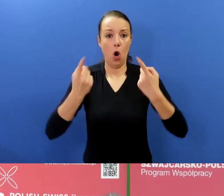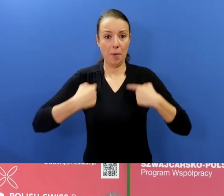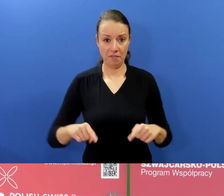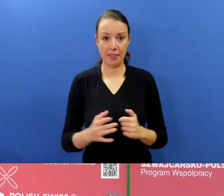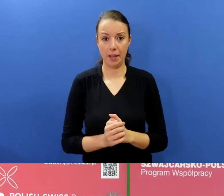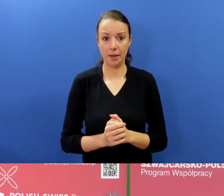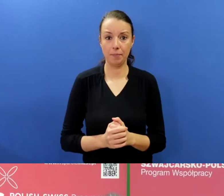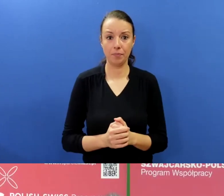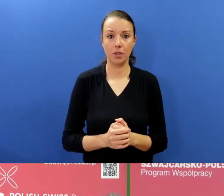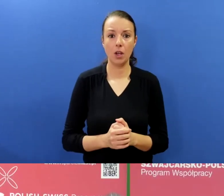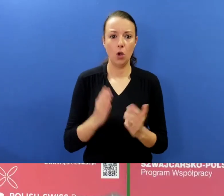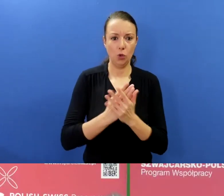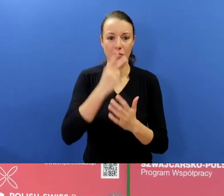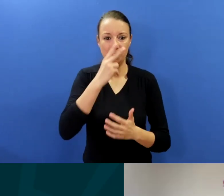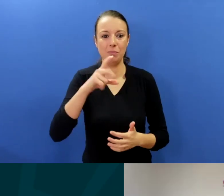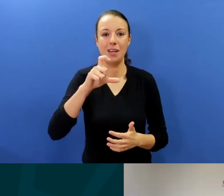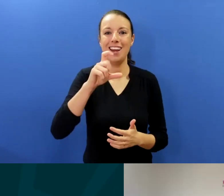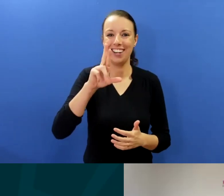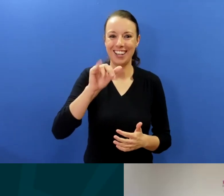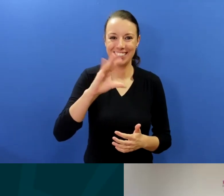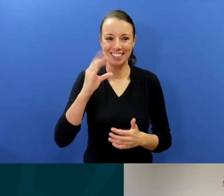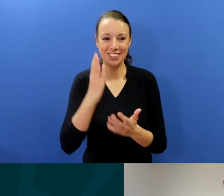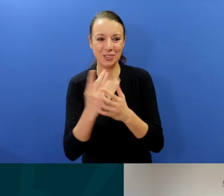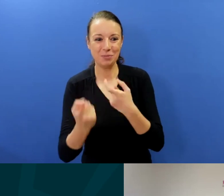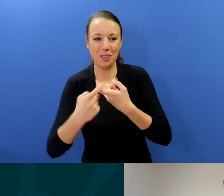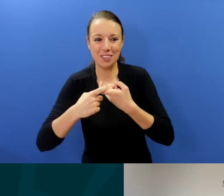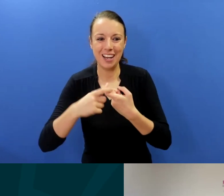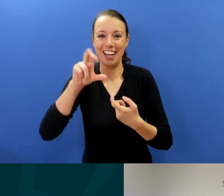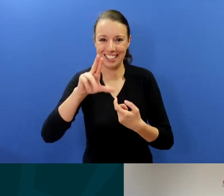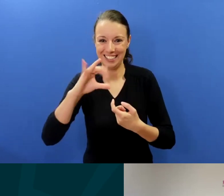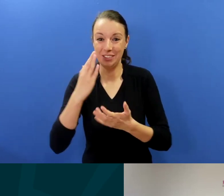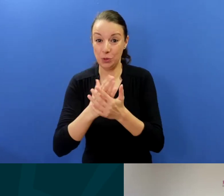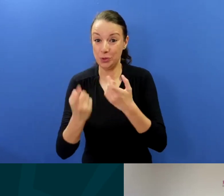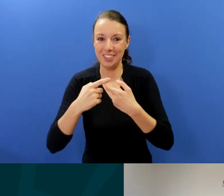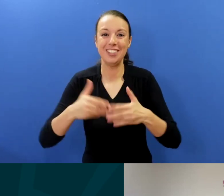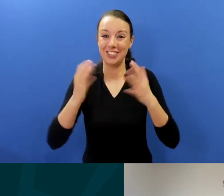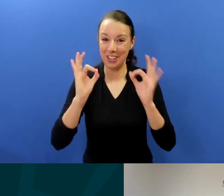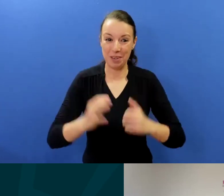who will discuss the topic of deliberative democracy through citizens' assemblies.